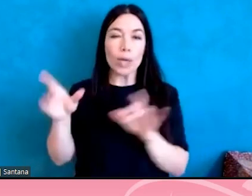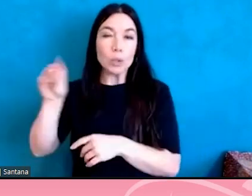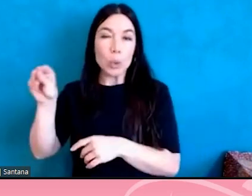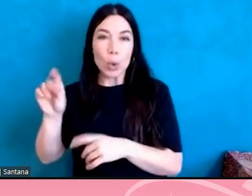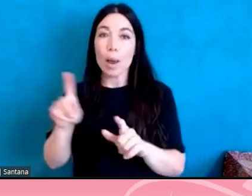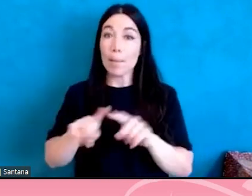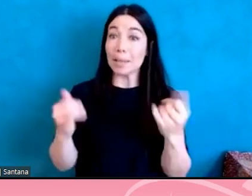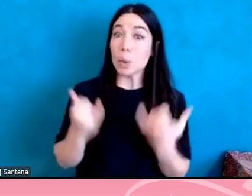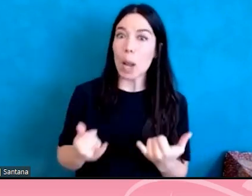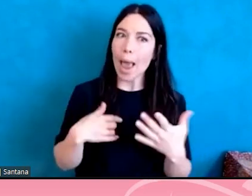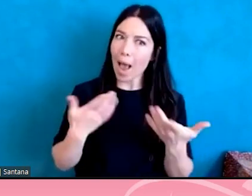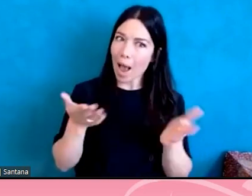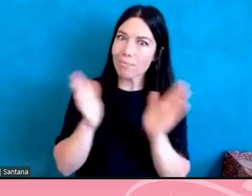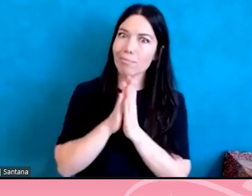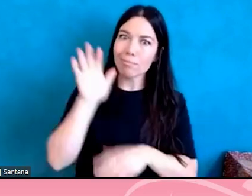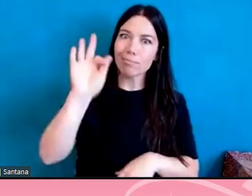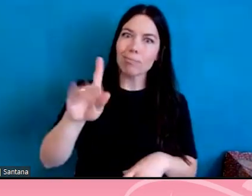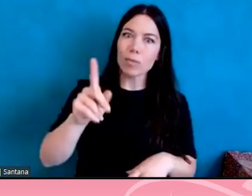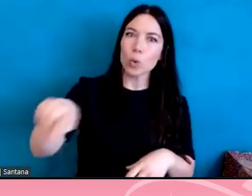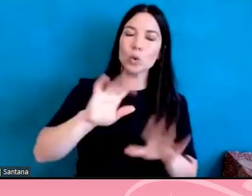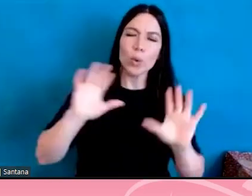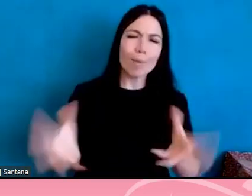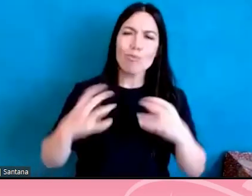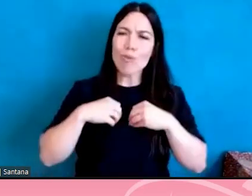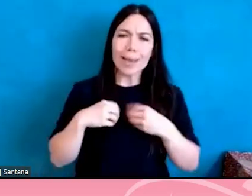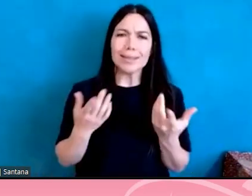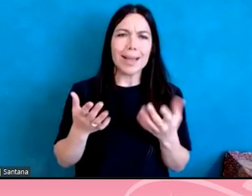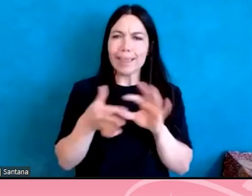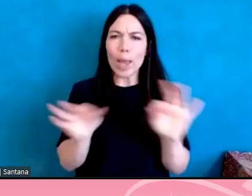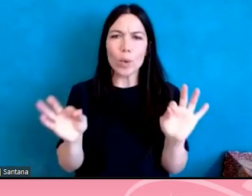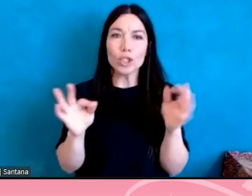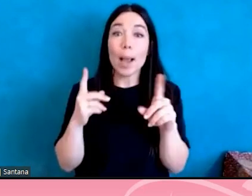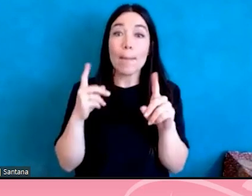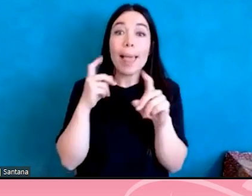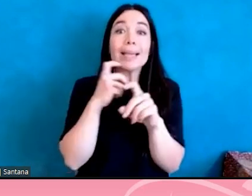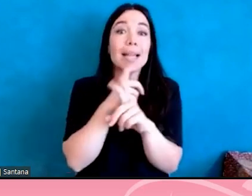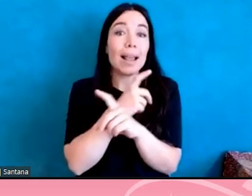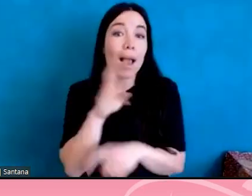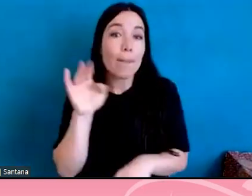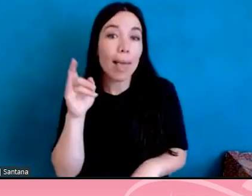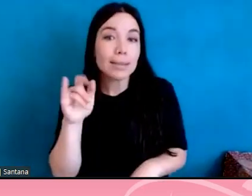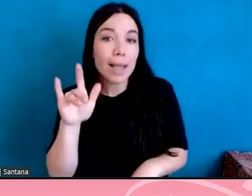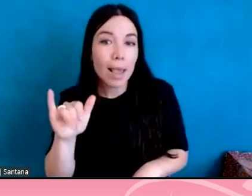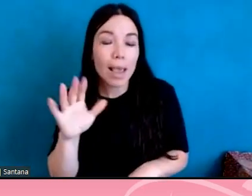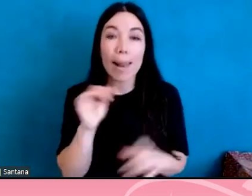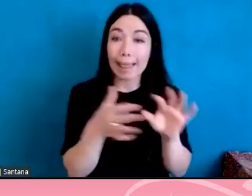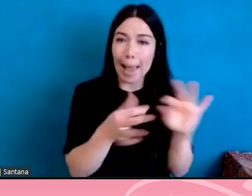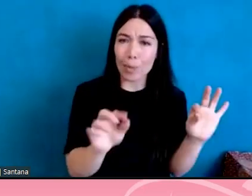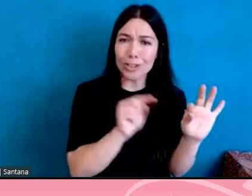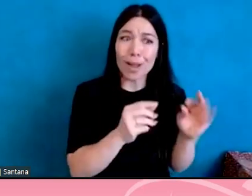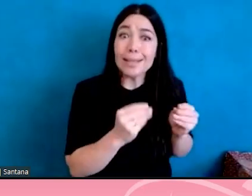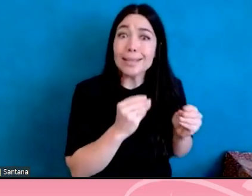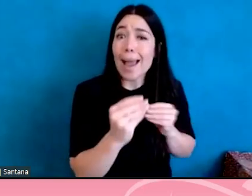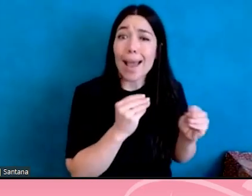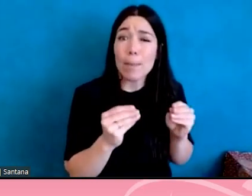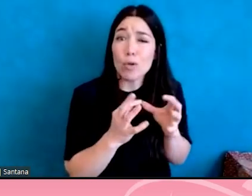complexity, that variation is to be expected and respected, and that language is a dynamic and growing system.